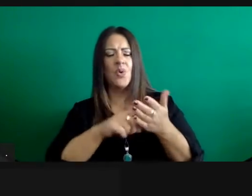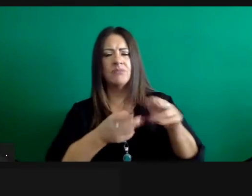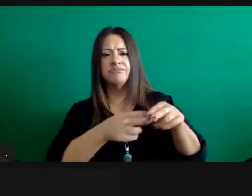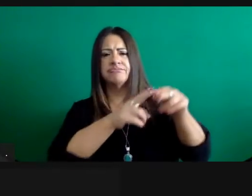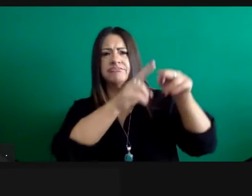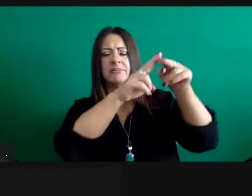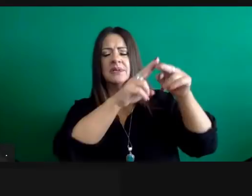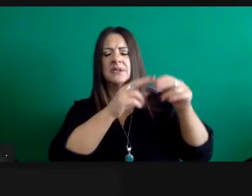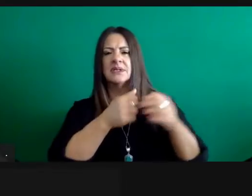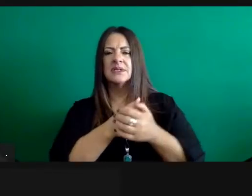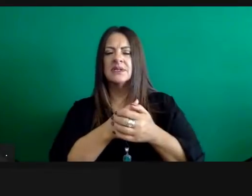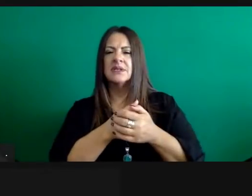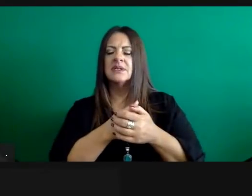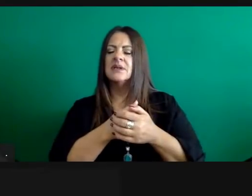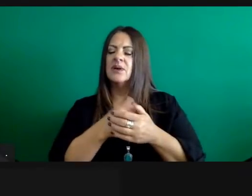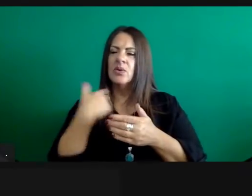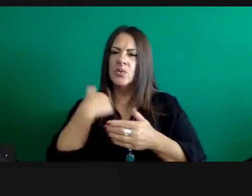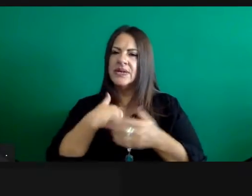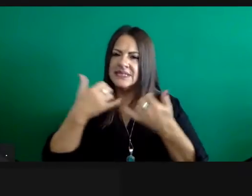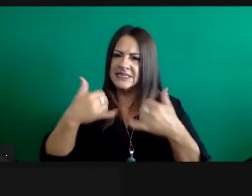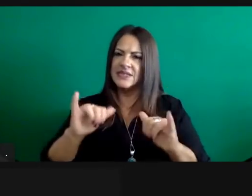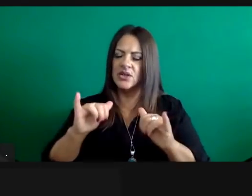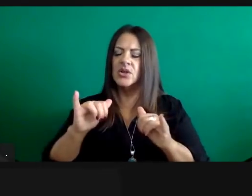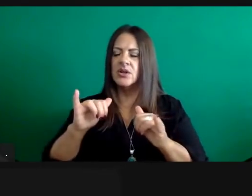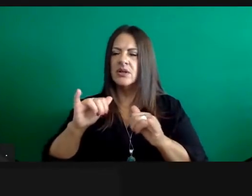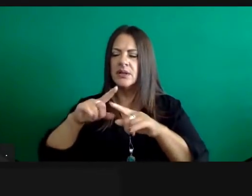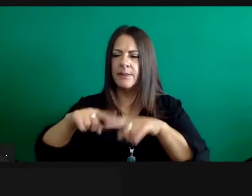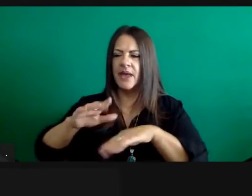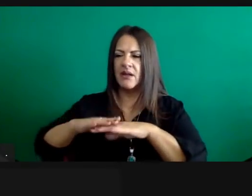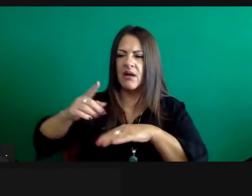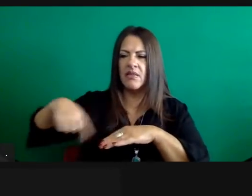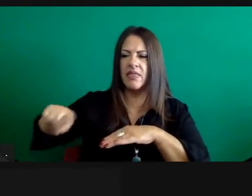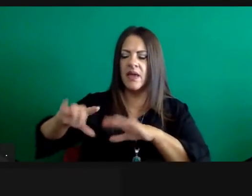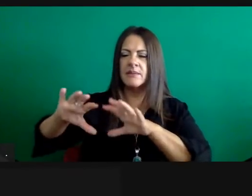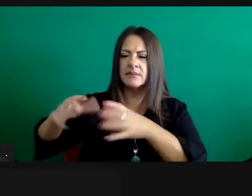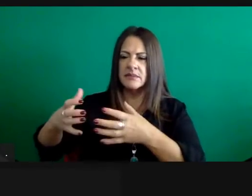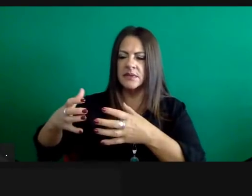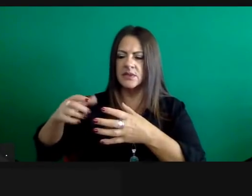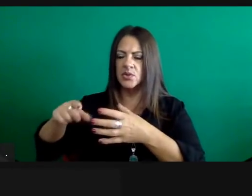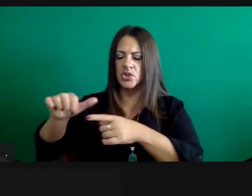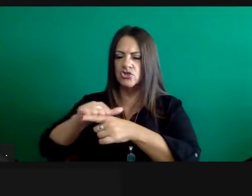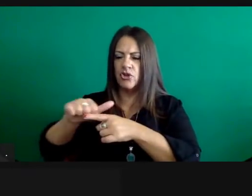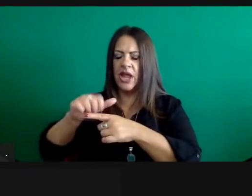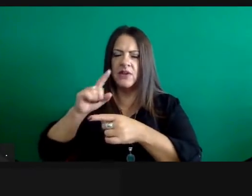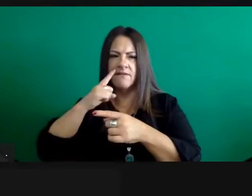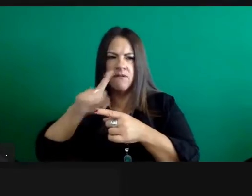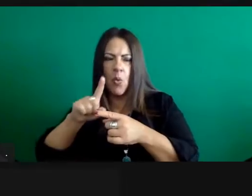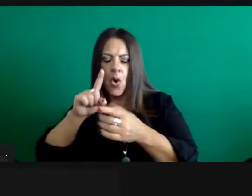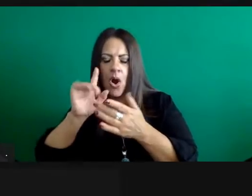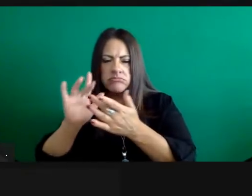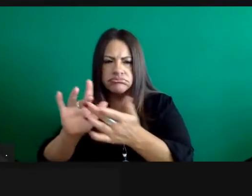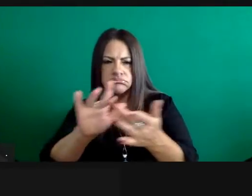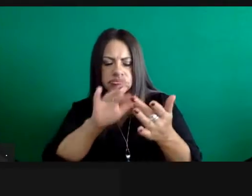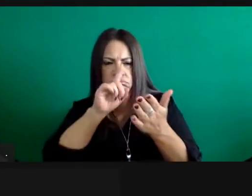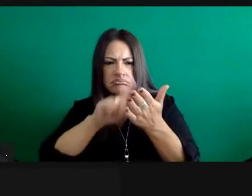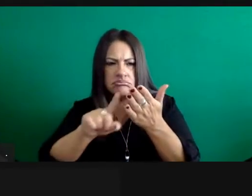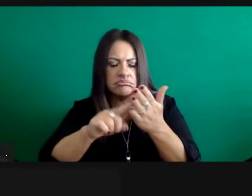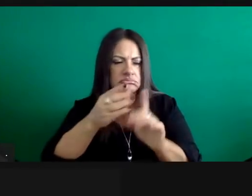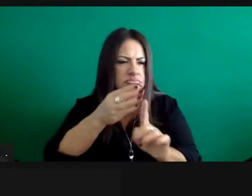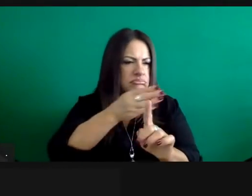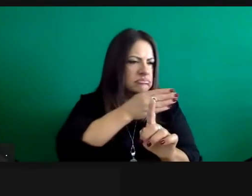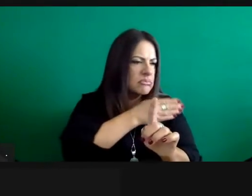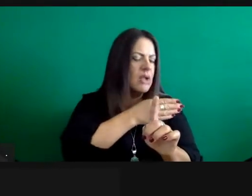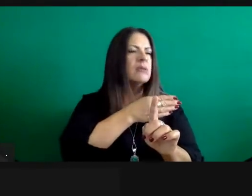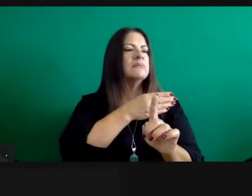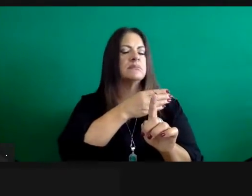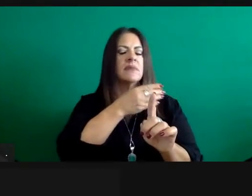to use the tried and true contact tracing approaches to help reduce transmission across our state. And I